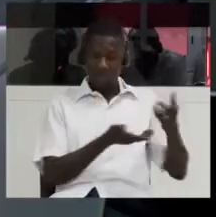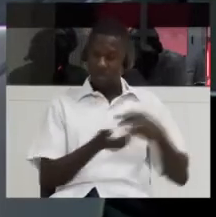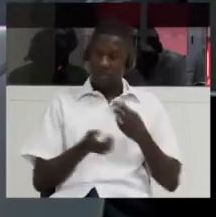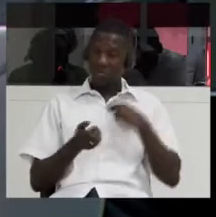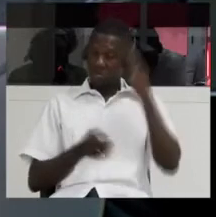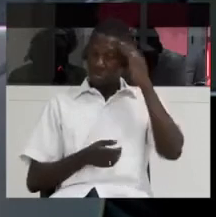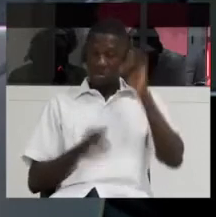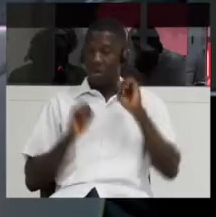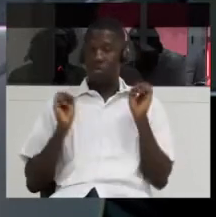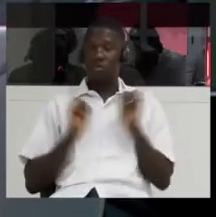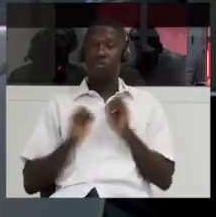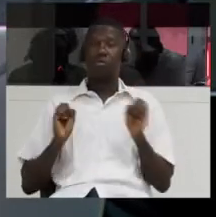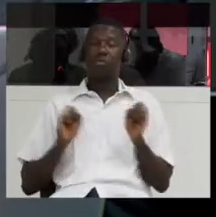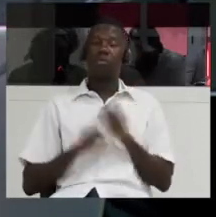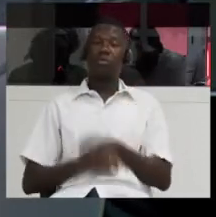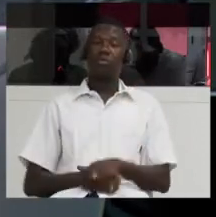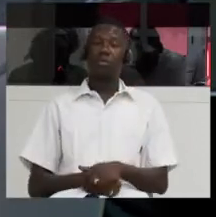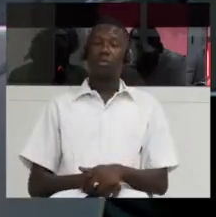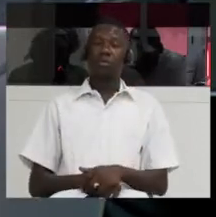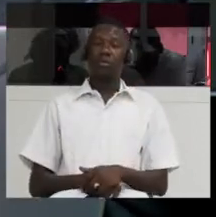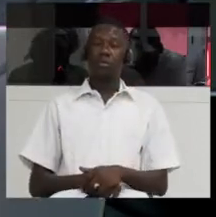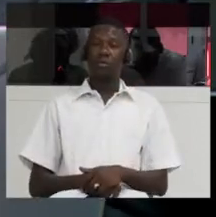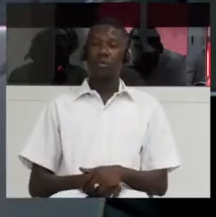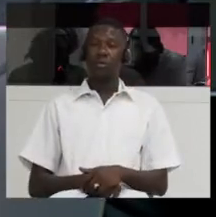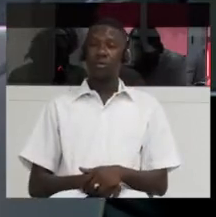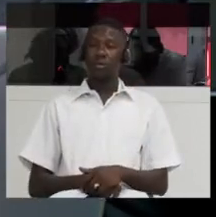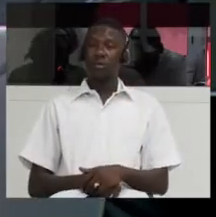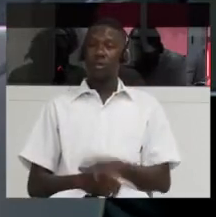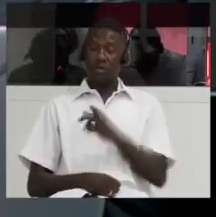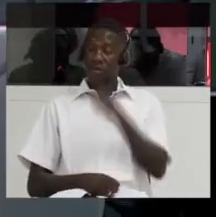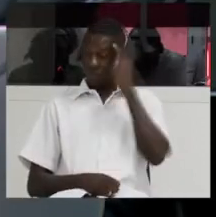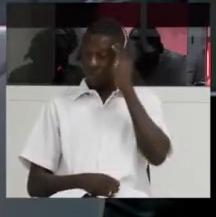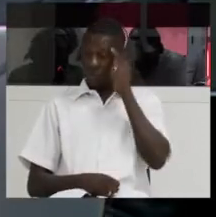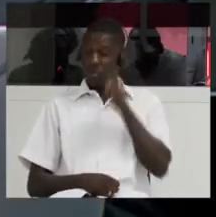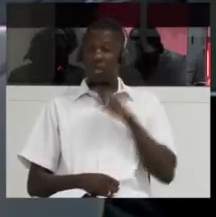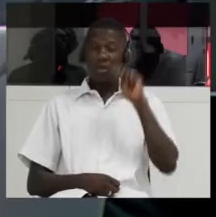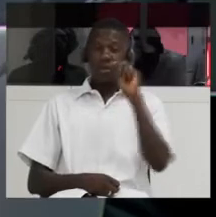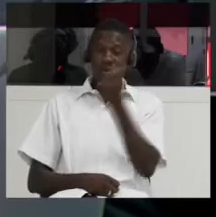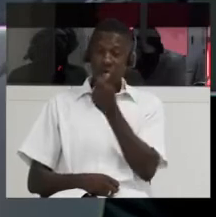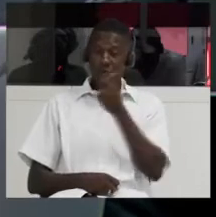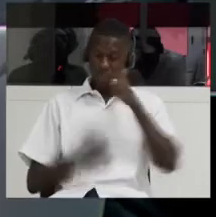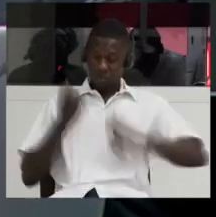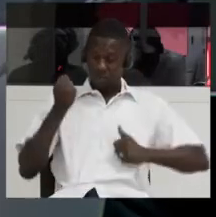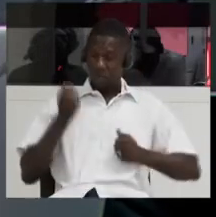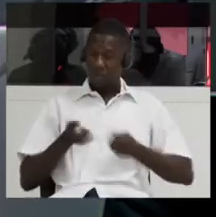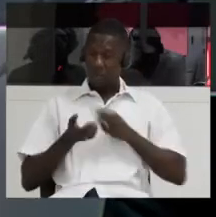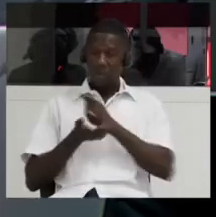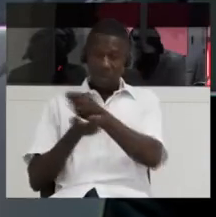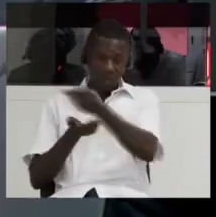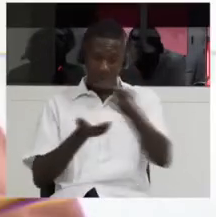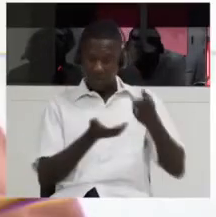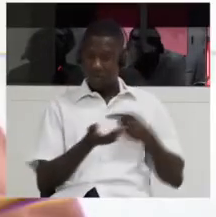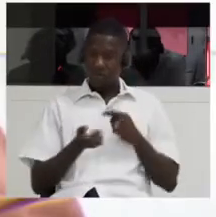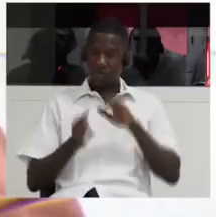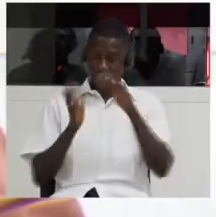As far as you know, were any new weapons issued to the group on that day? Yes, I've